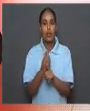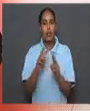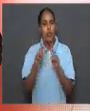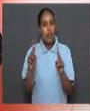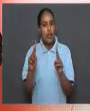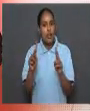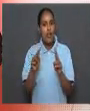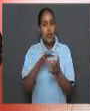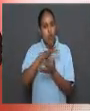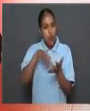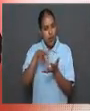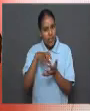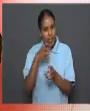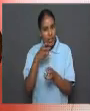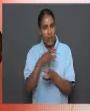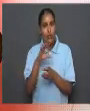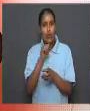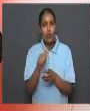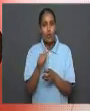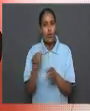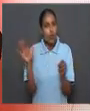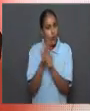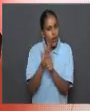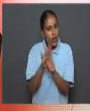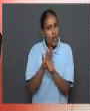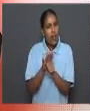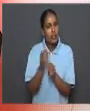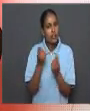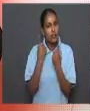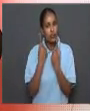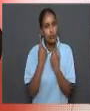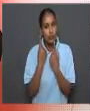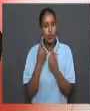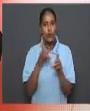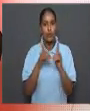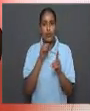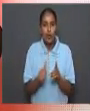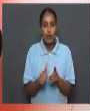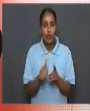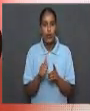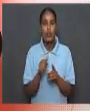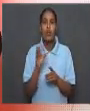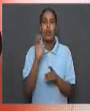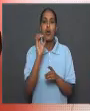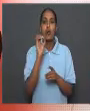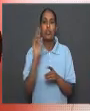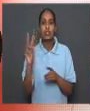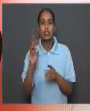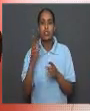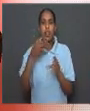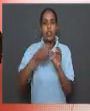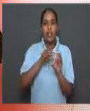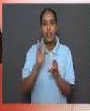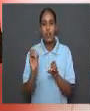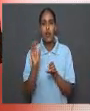very complicated and not completely understood, we do know that oxygen gas